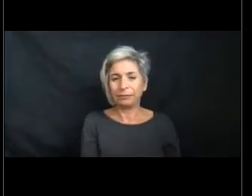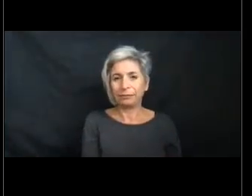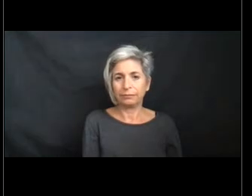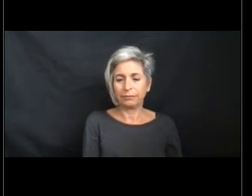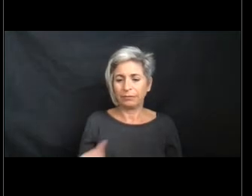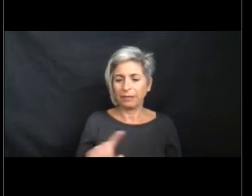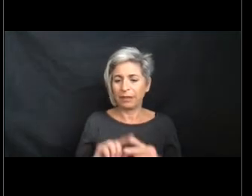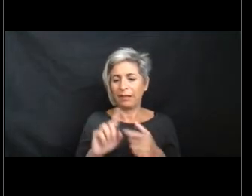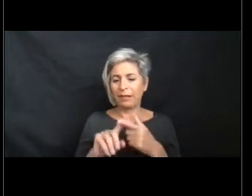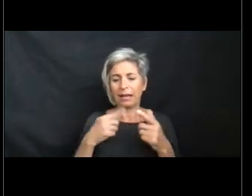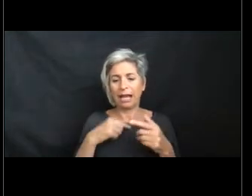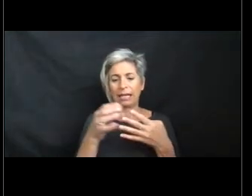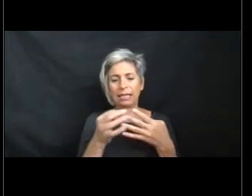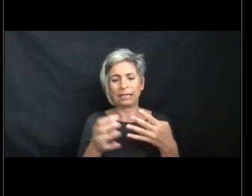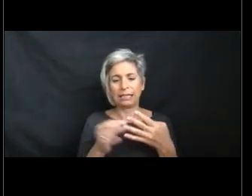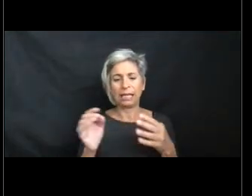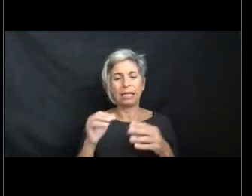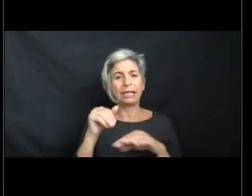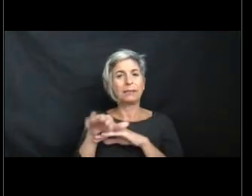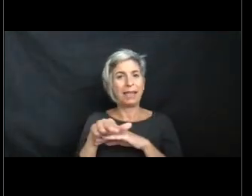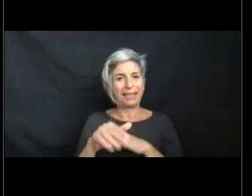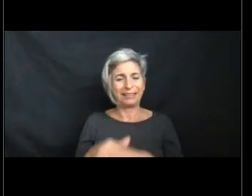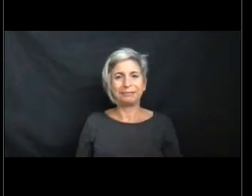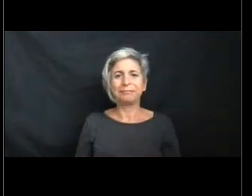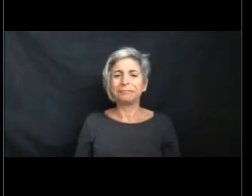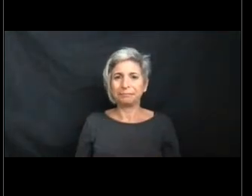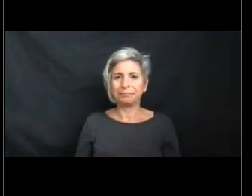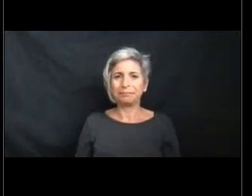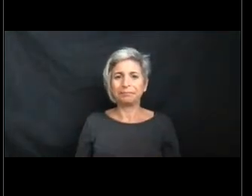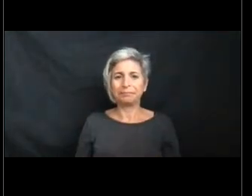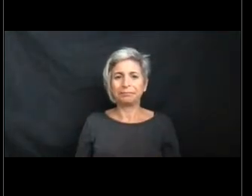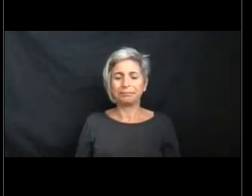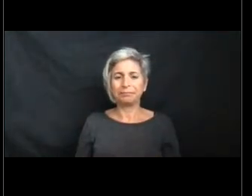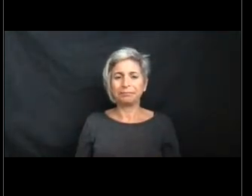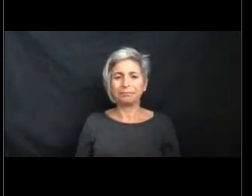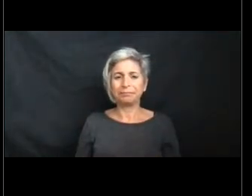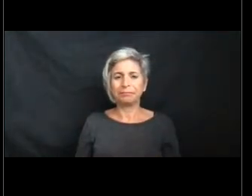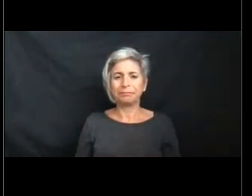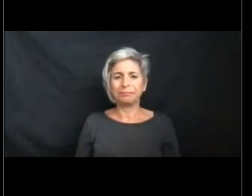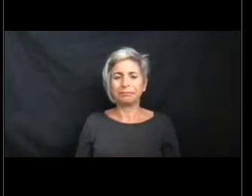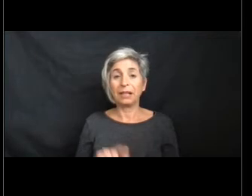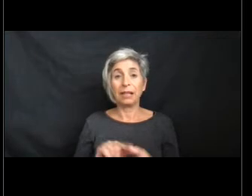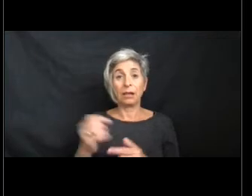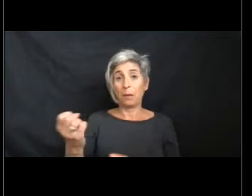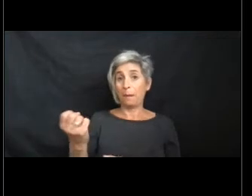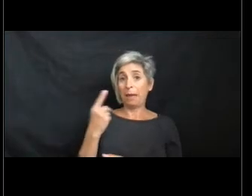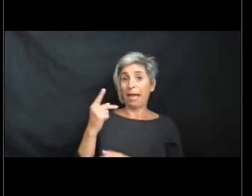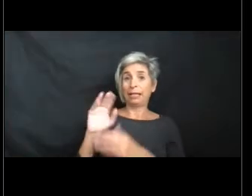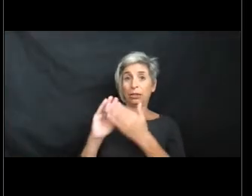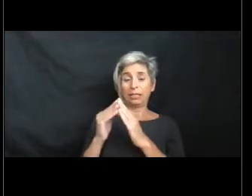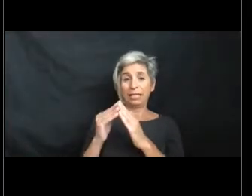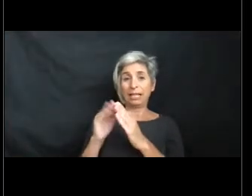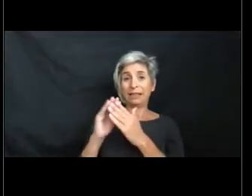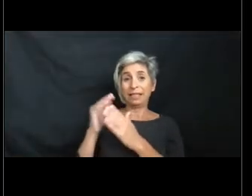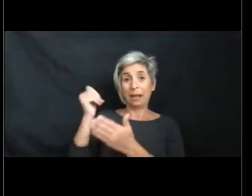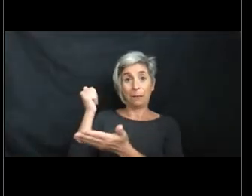go ahead and select submit. And so then this will go back to the city and they can approve